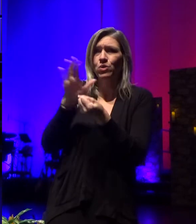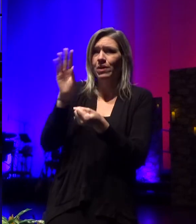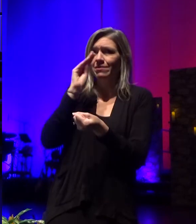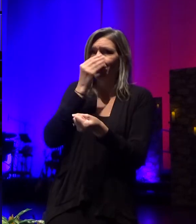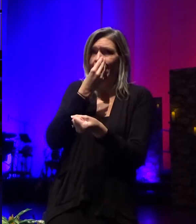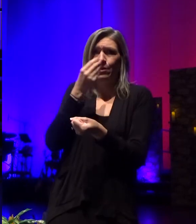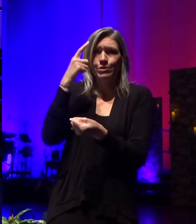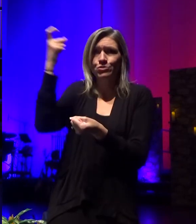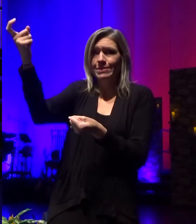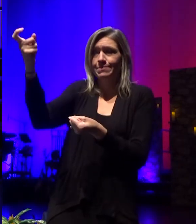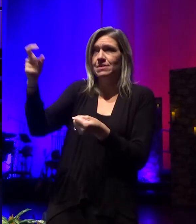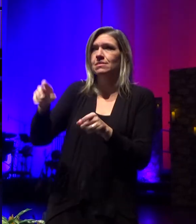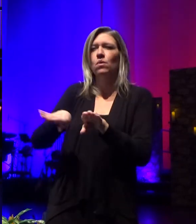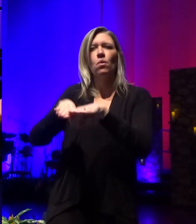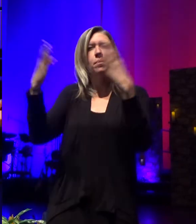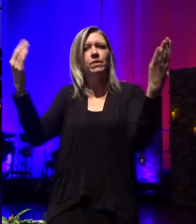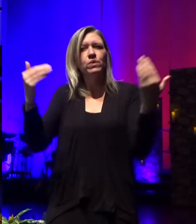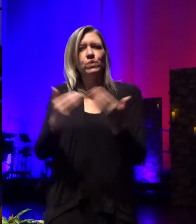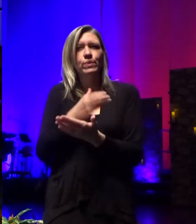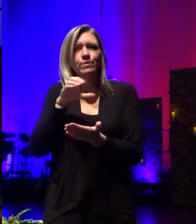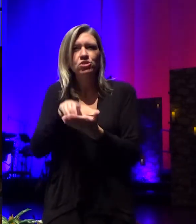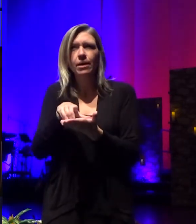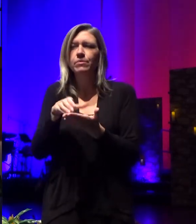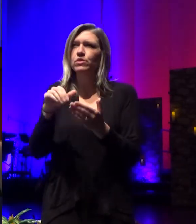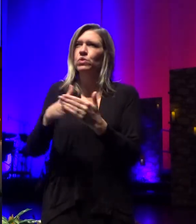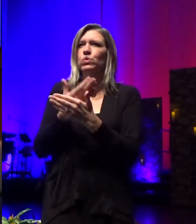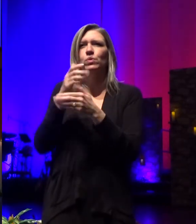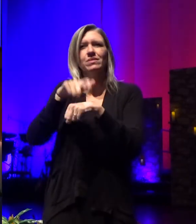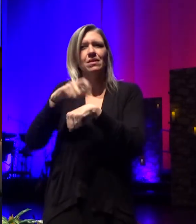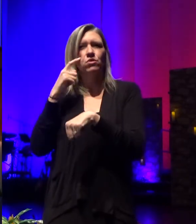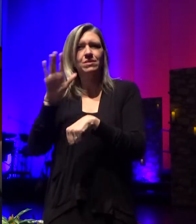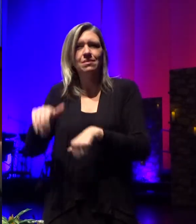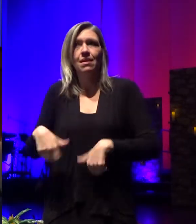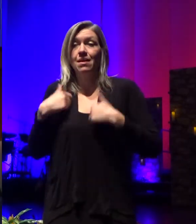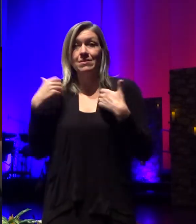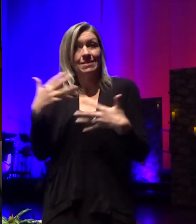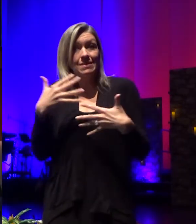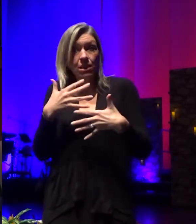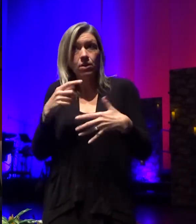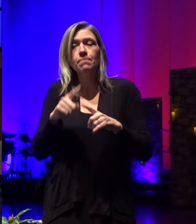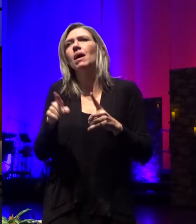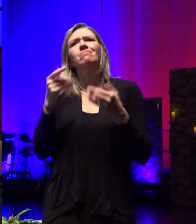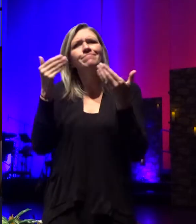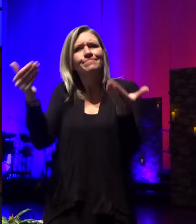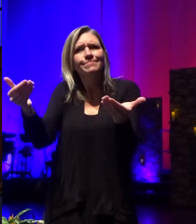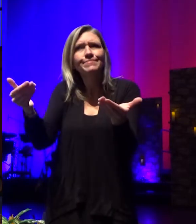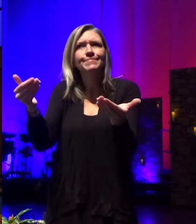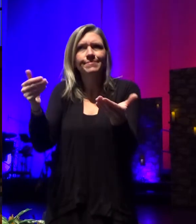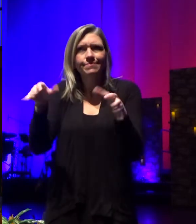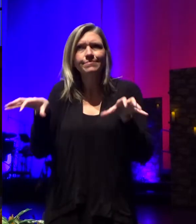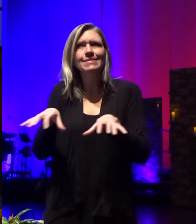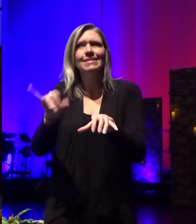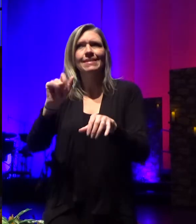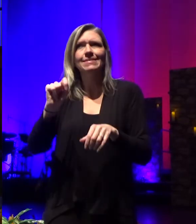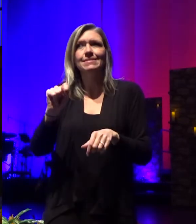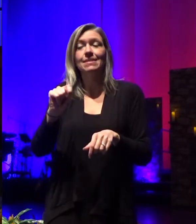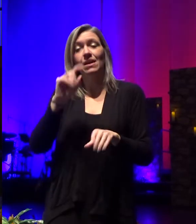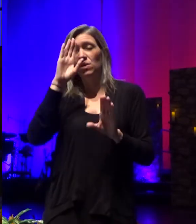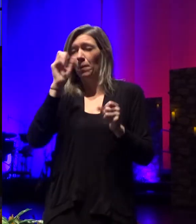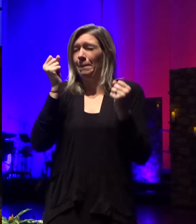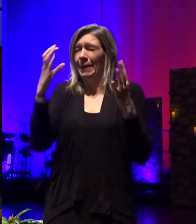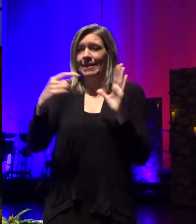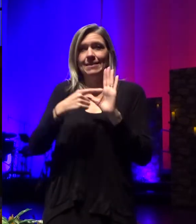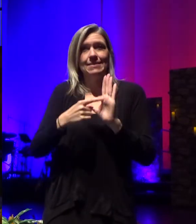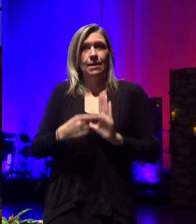life. It scared him, but he did it. And I know many other examples like that right here, who pulled that release